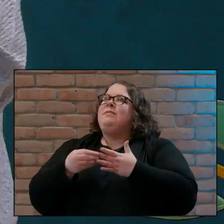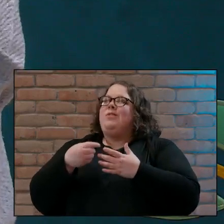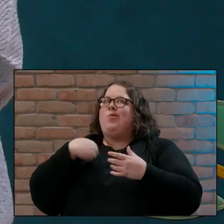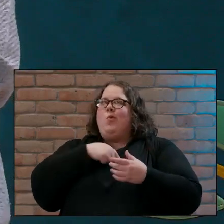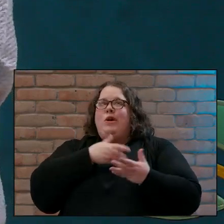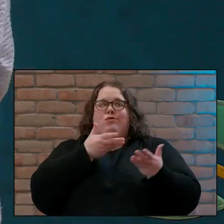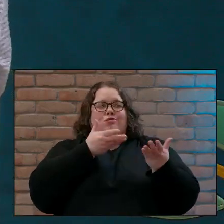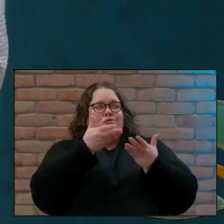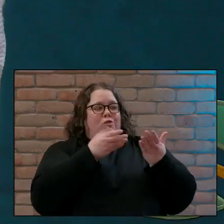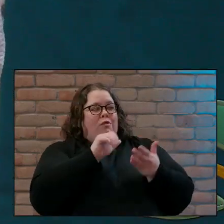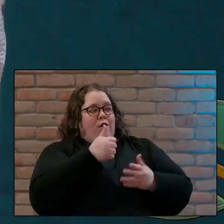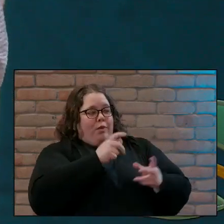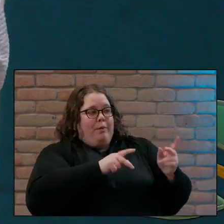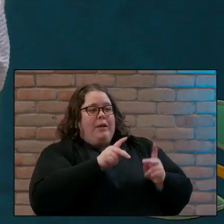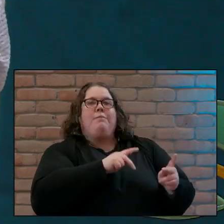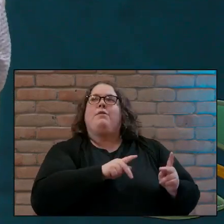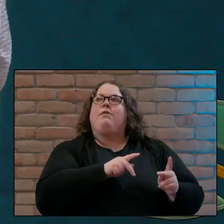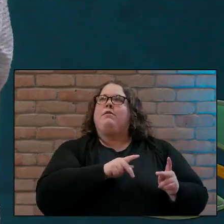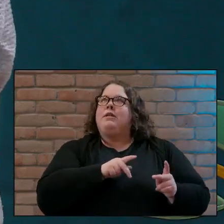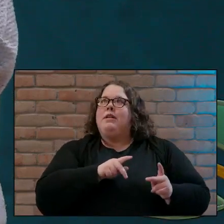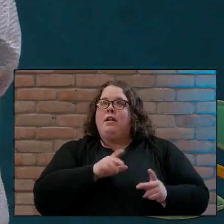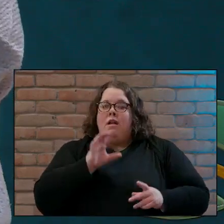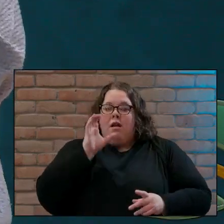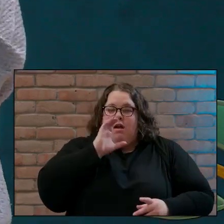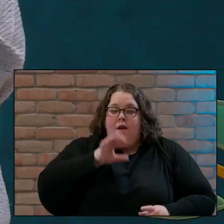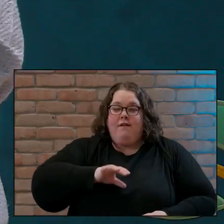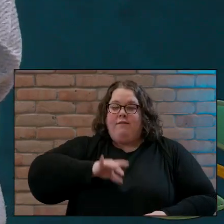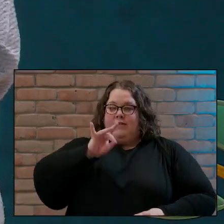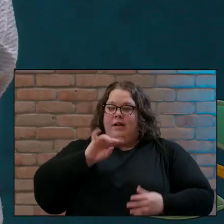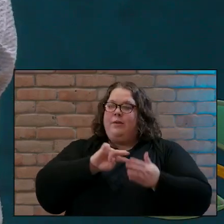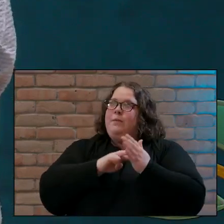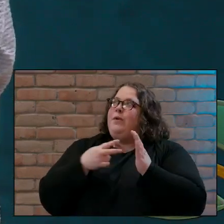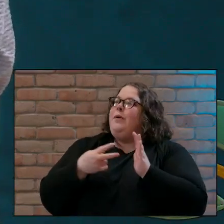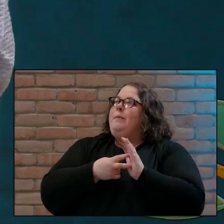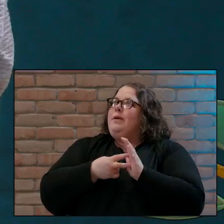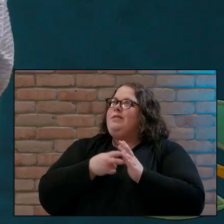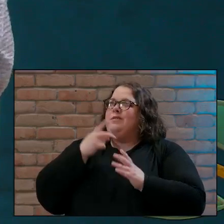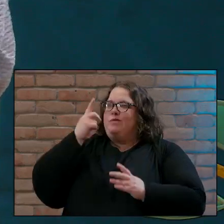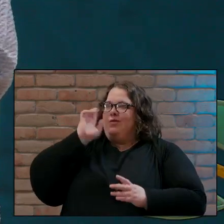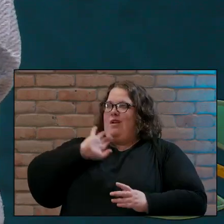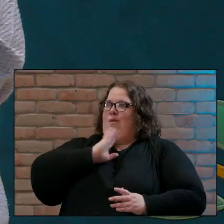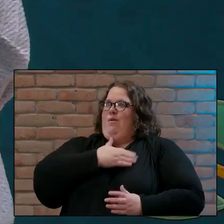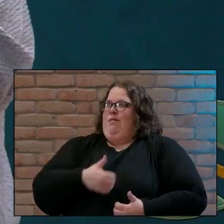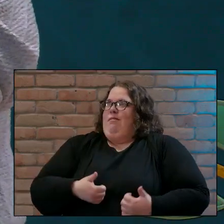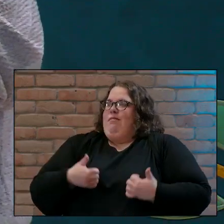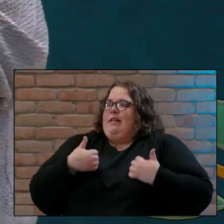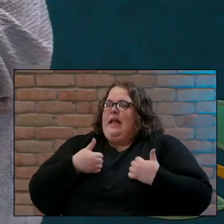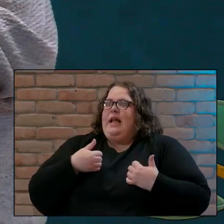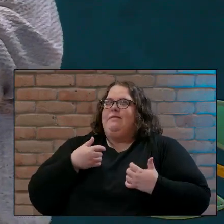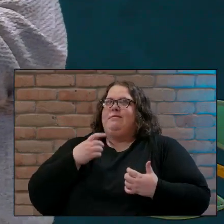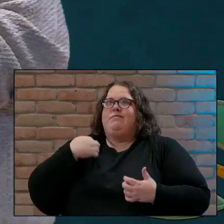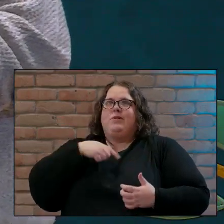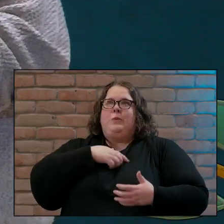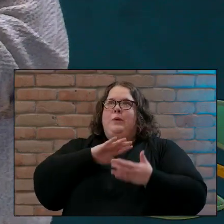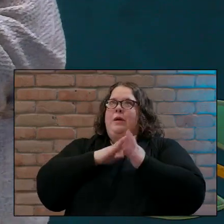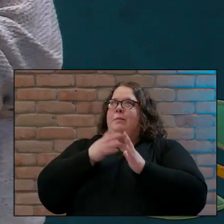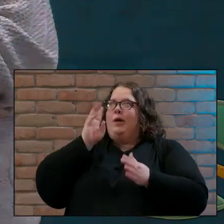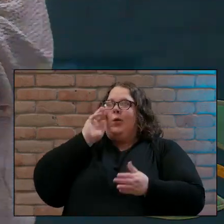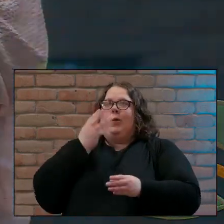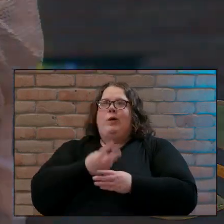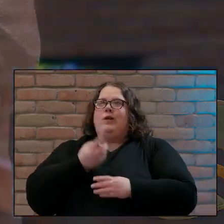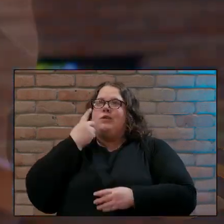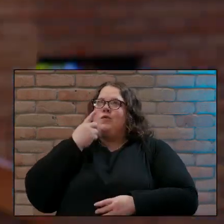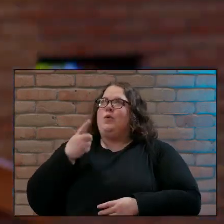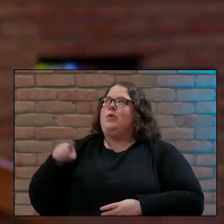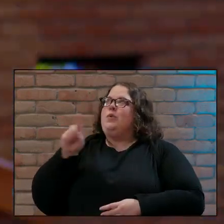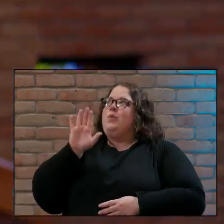others, that we might find that purpose in our lives, so that we can be witnesses of your everlasting love.